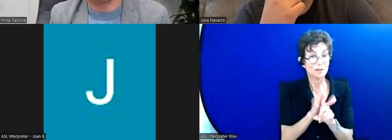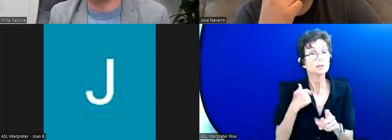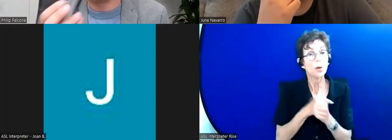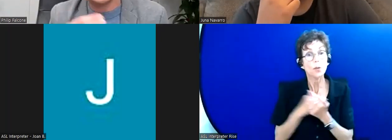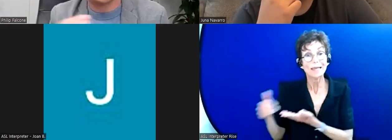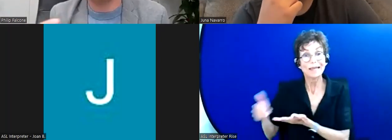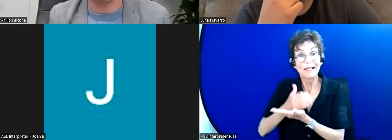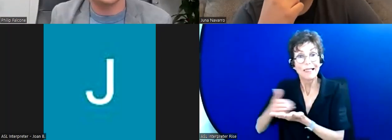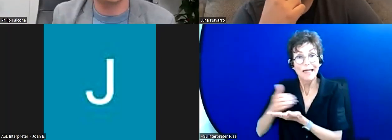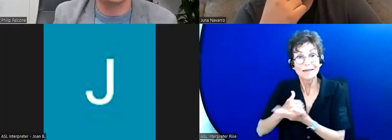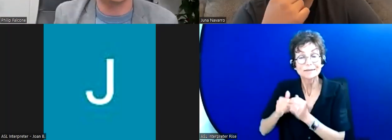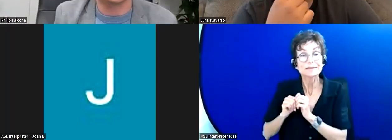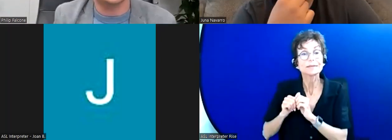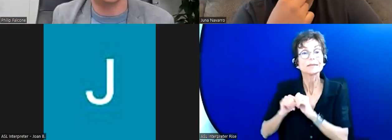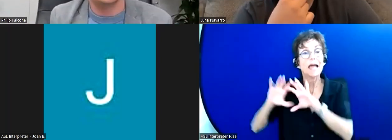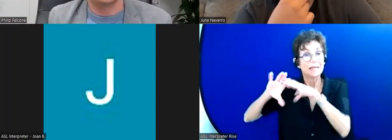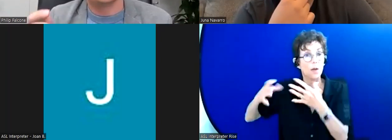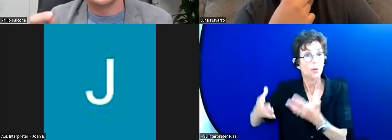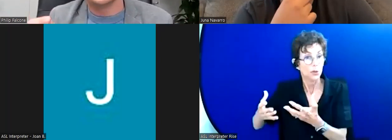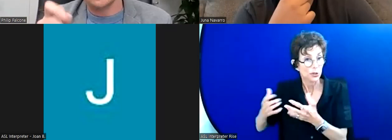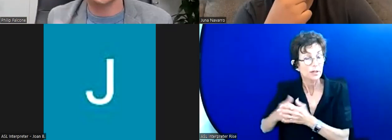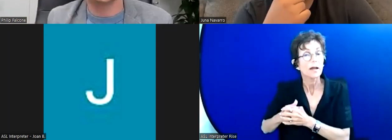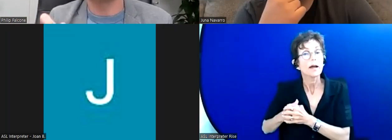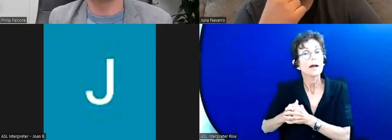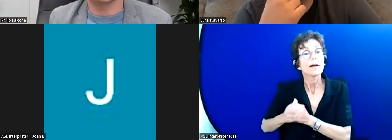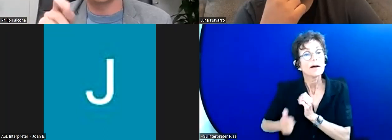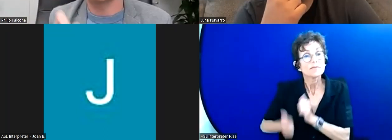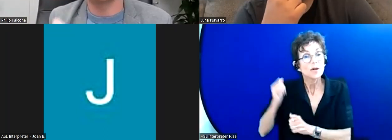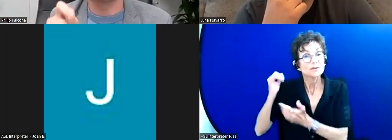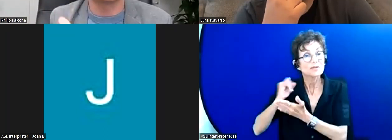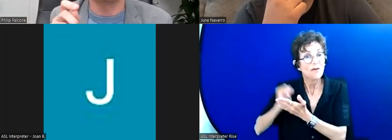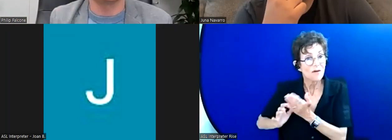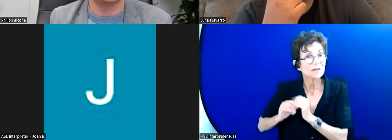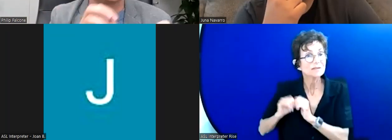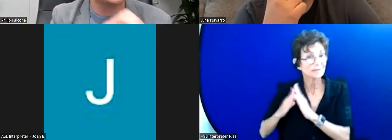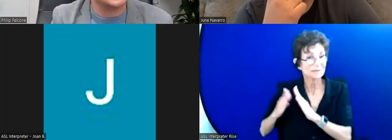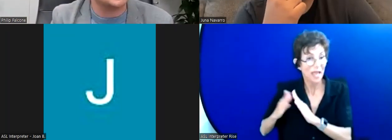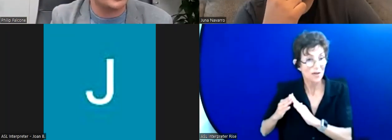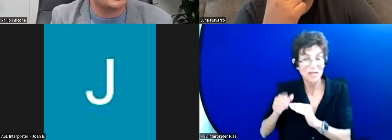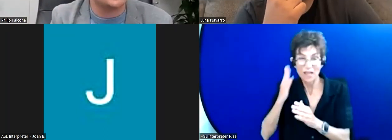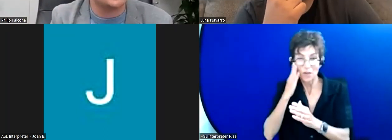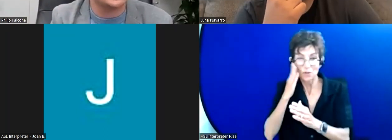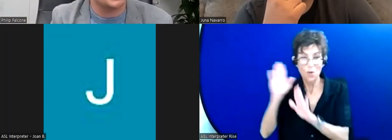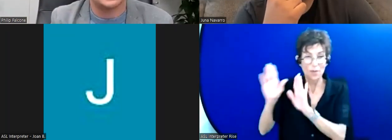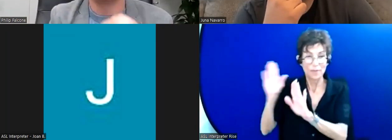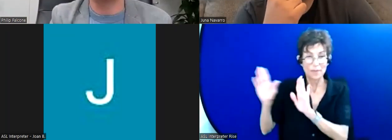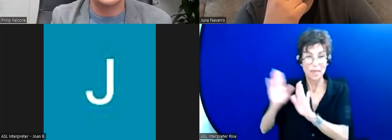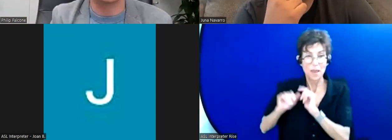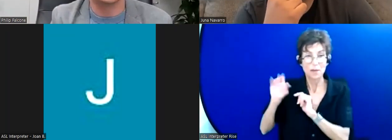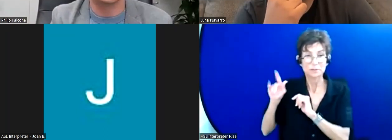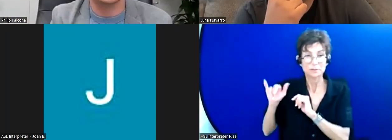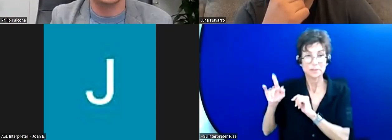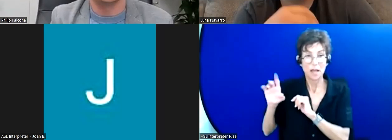in town that each have their own different style. But knowing that different style, I'm able to see, okay, we have this particular property in